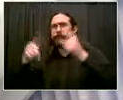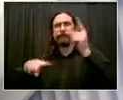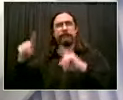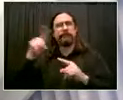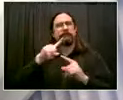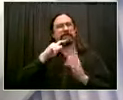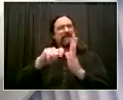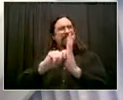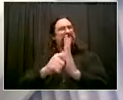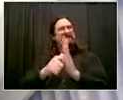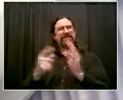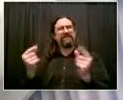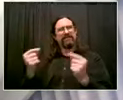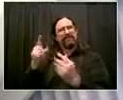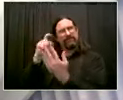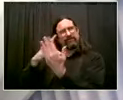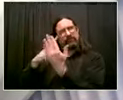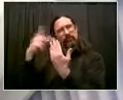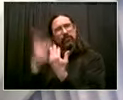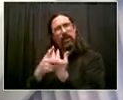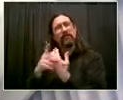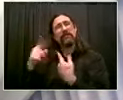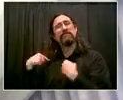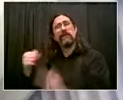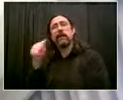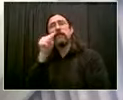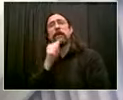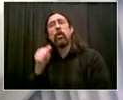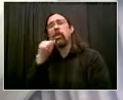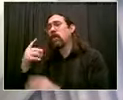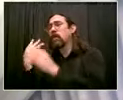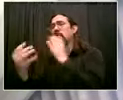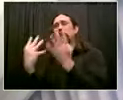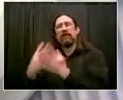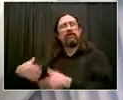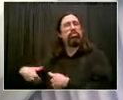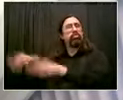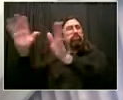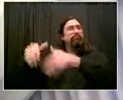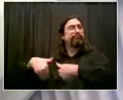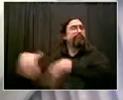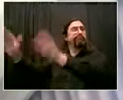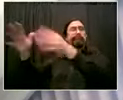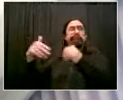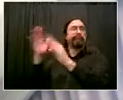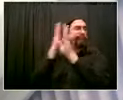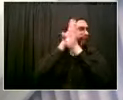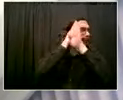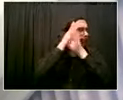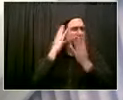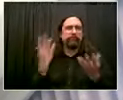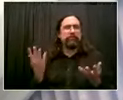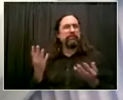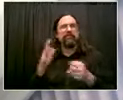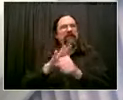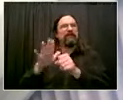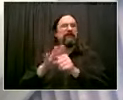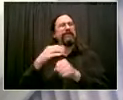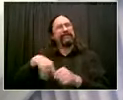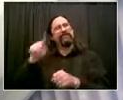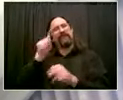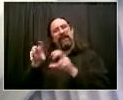this point when this bill passes. We need to make sure that people have wraparound services when they are released from prison